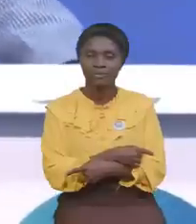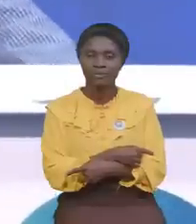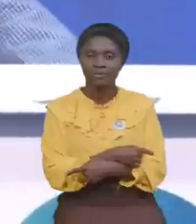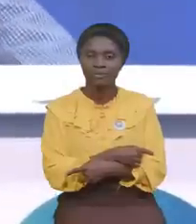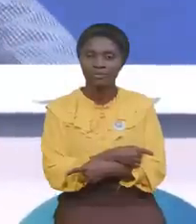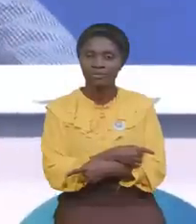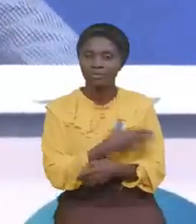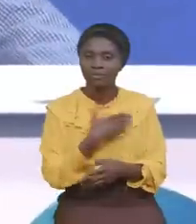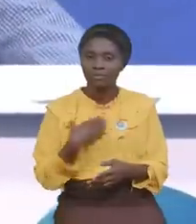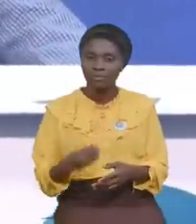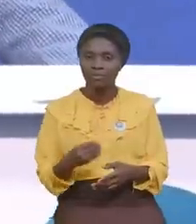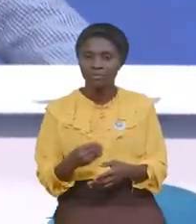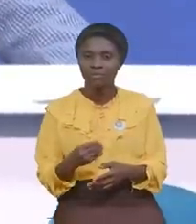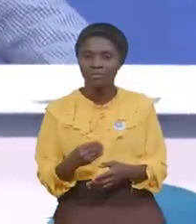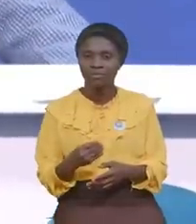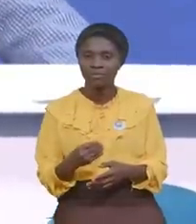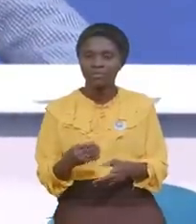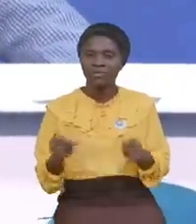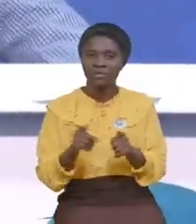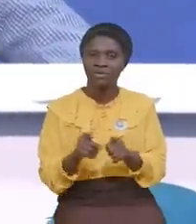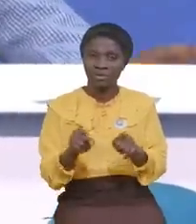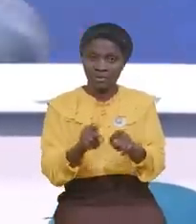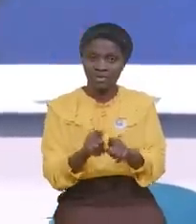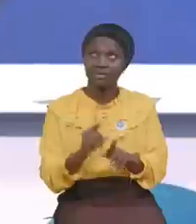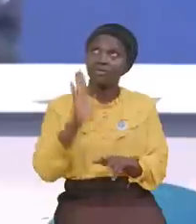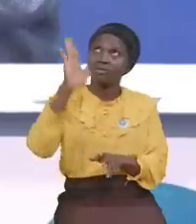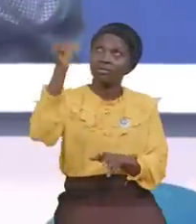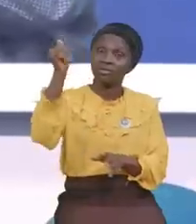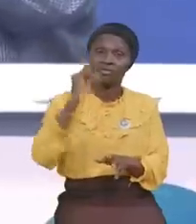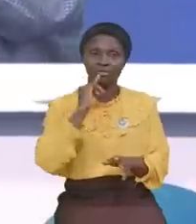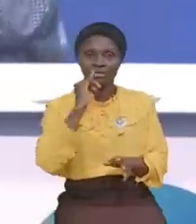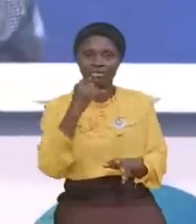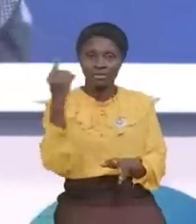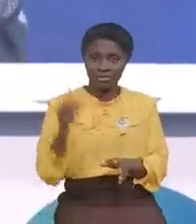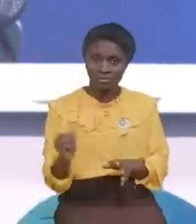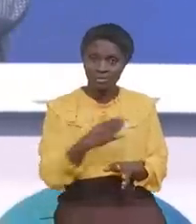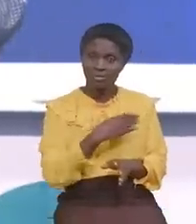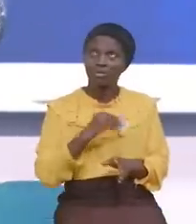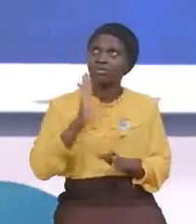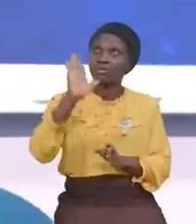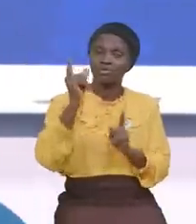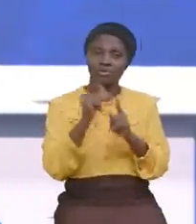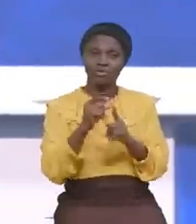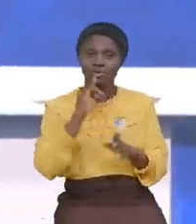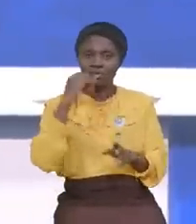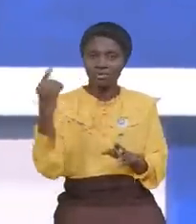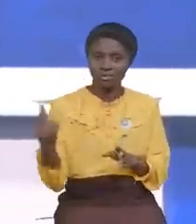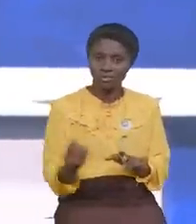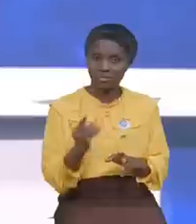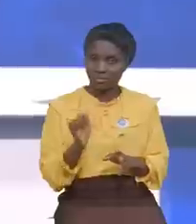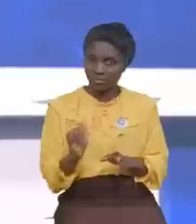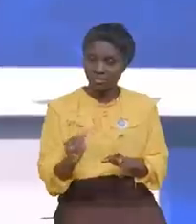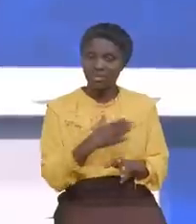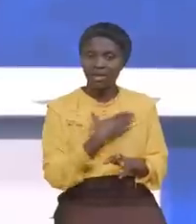And I see himself is eternal, and his word eternal, and